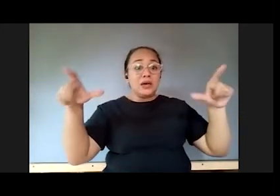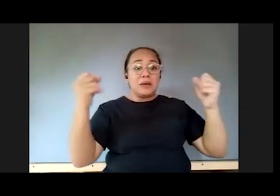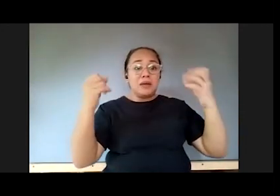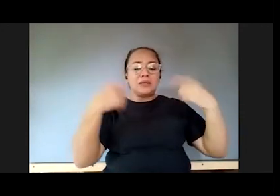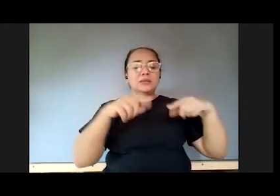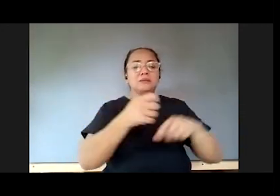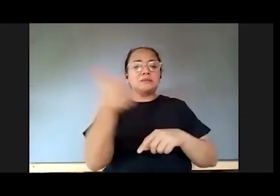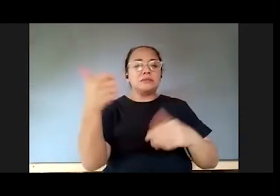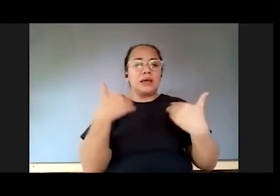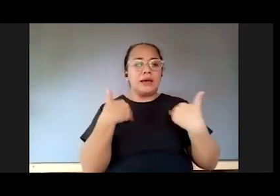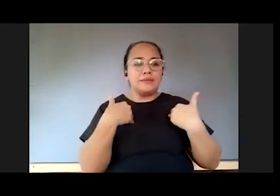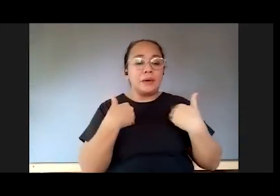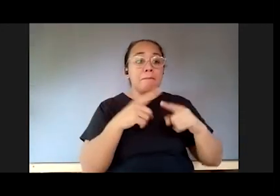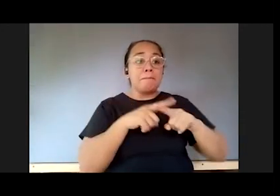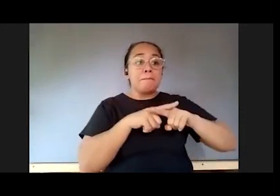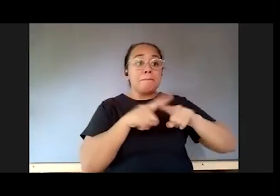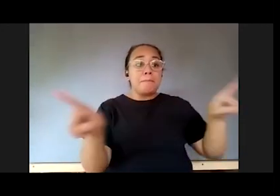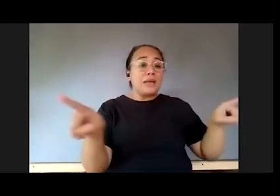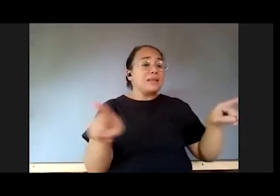have in the sentence.